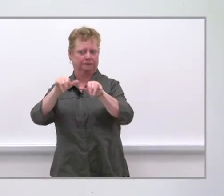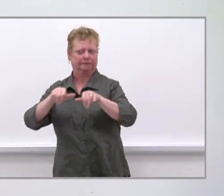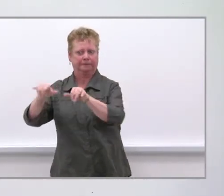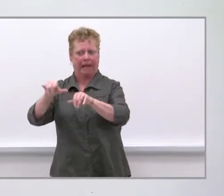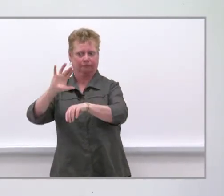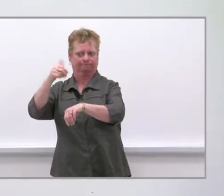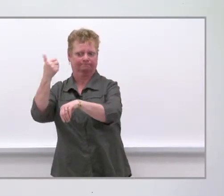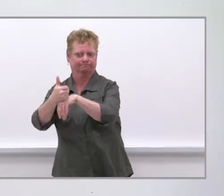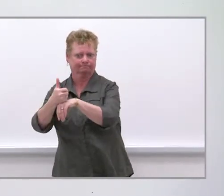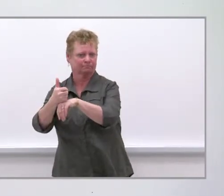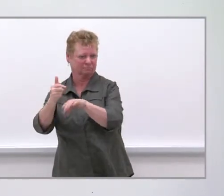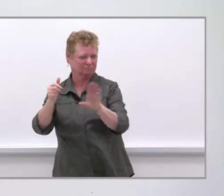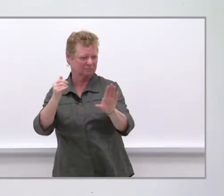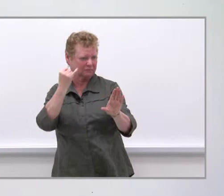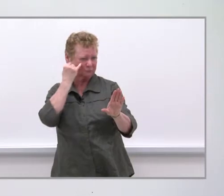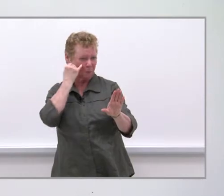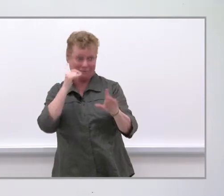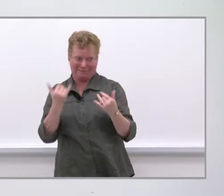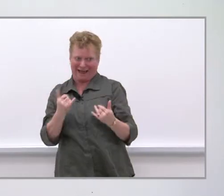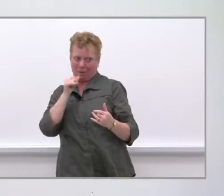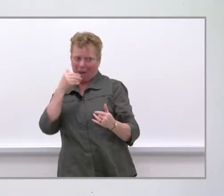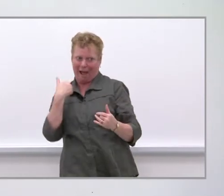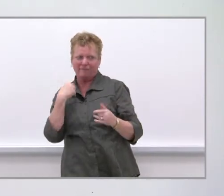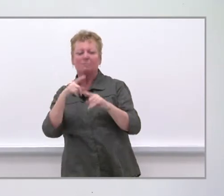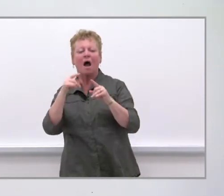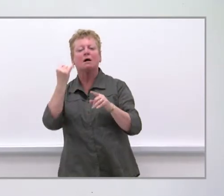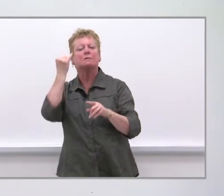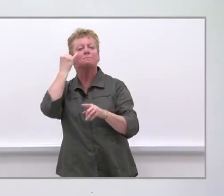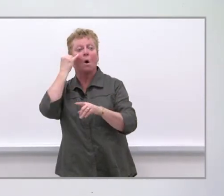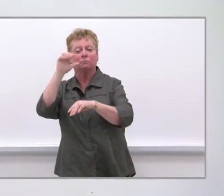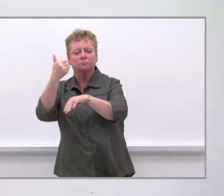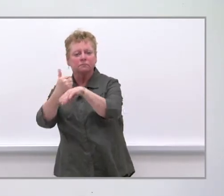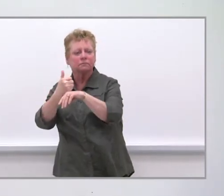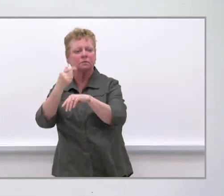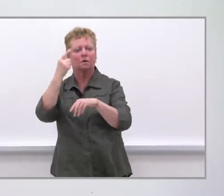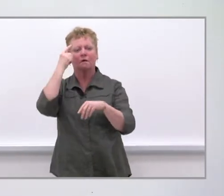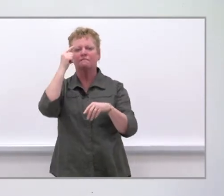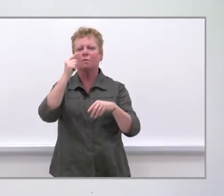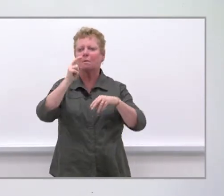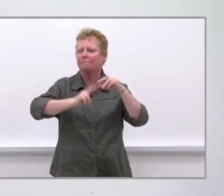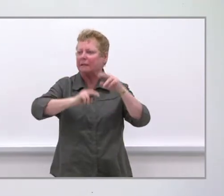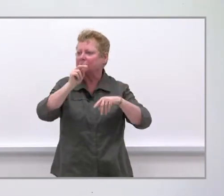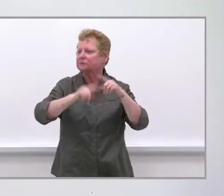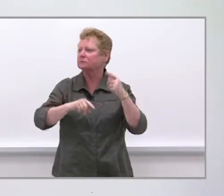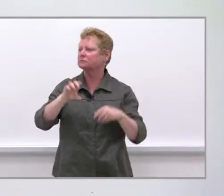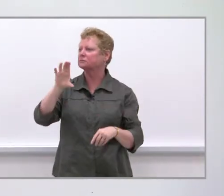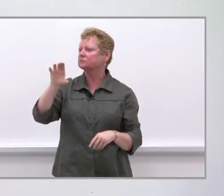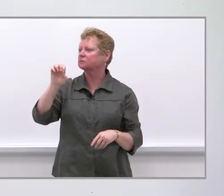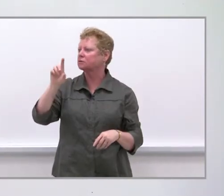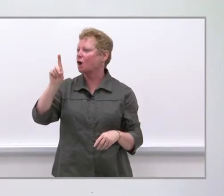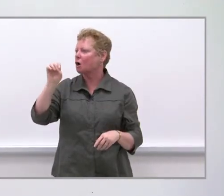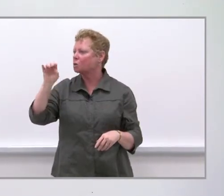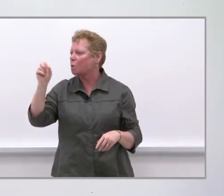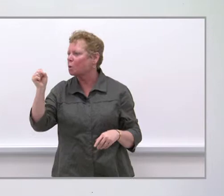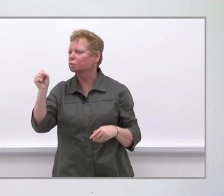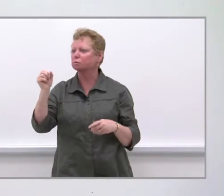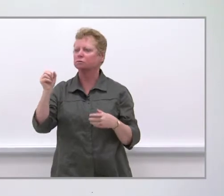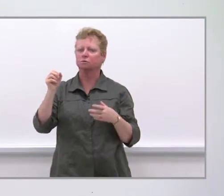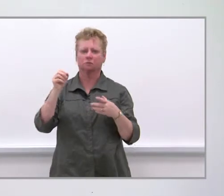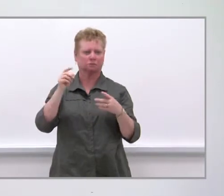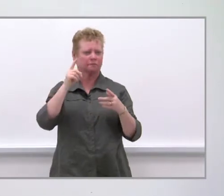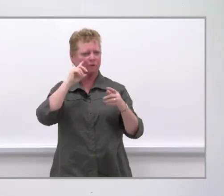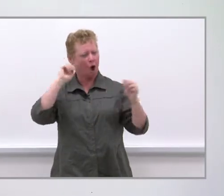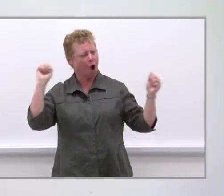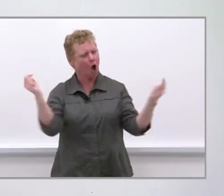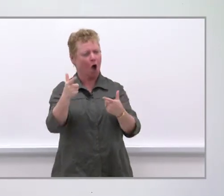indicate what the standards are for safety in buildings, condos, for everybody, and including deaf